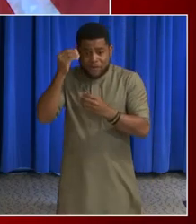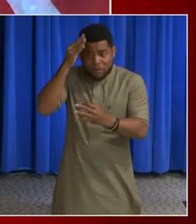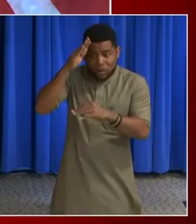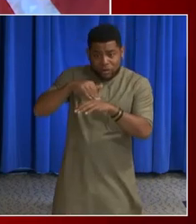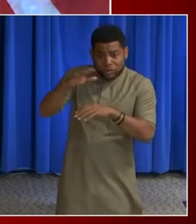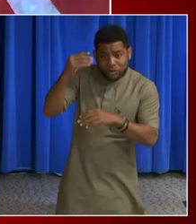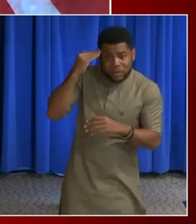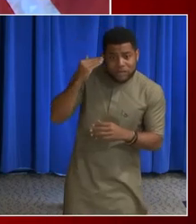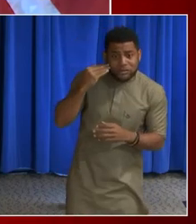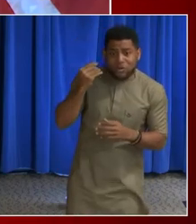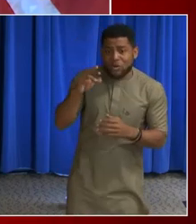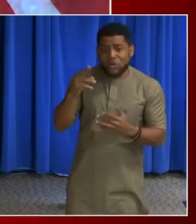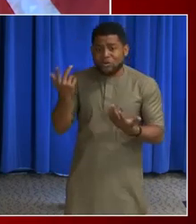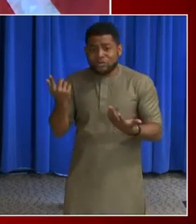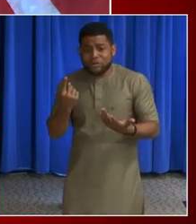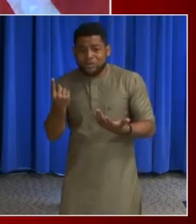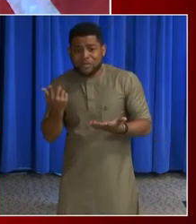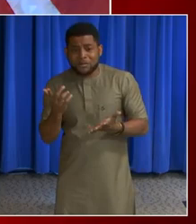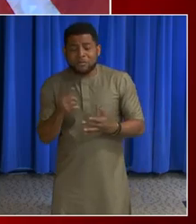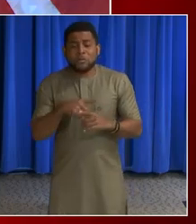can certainly follow up with you.